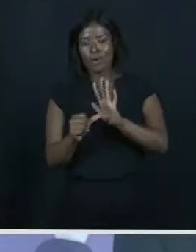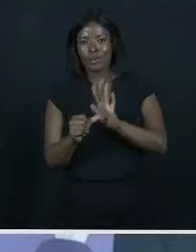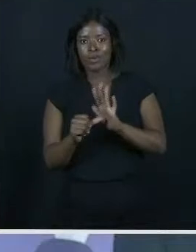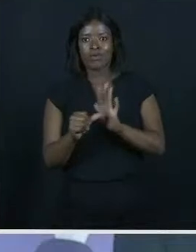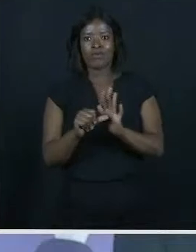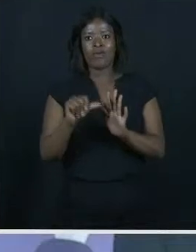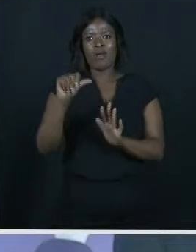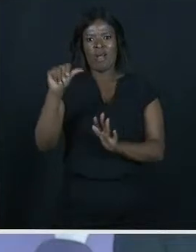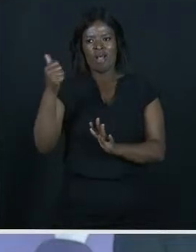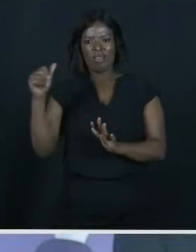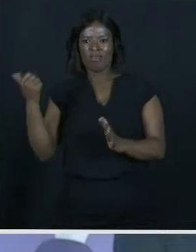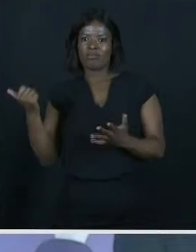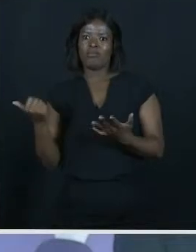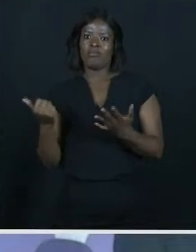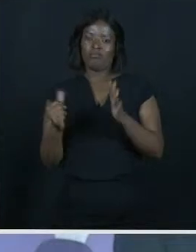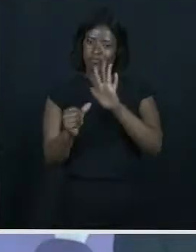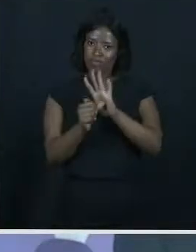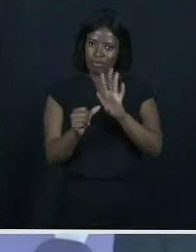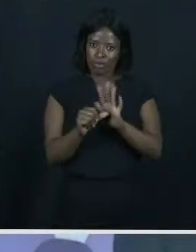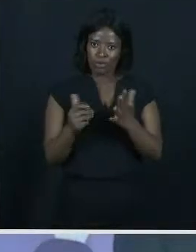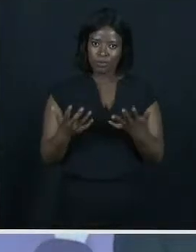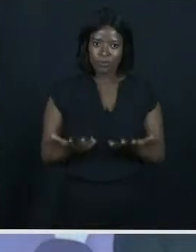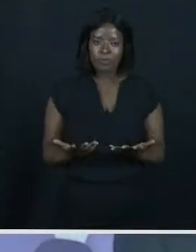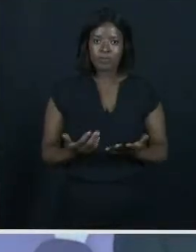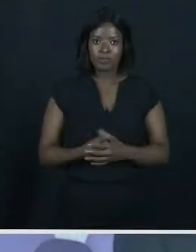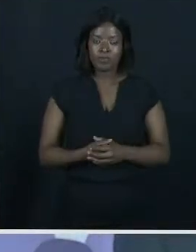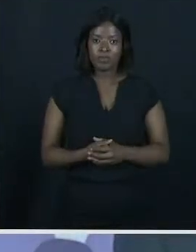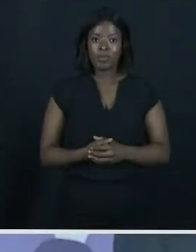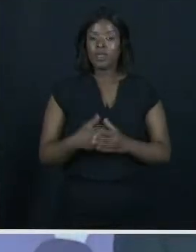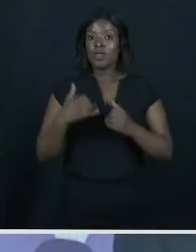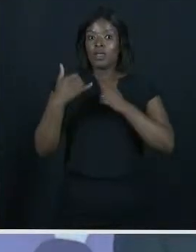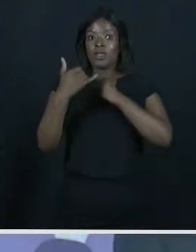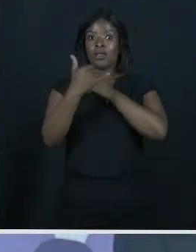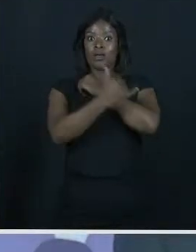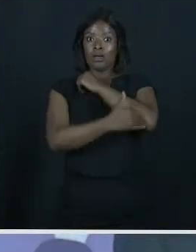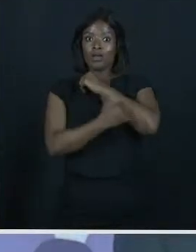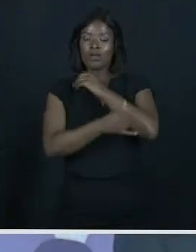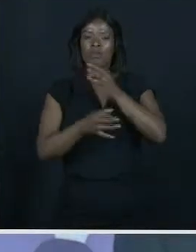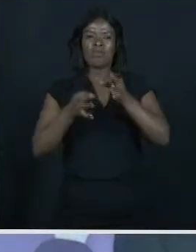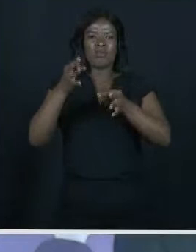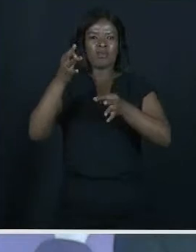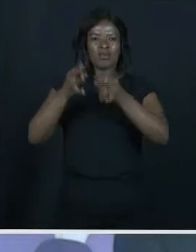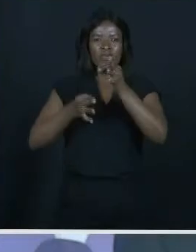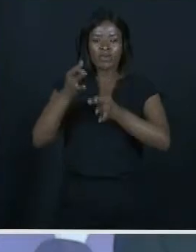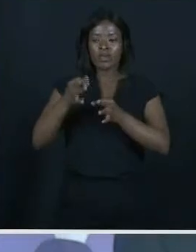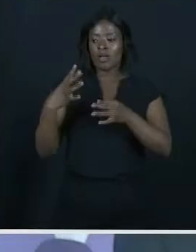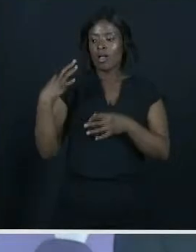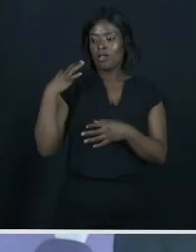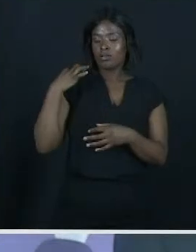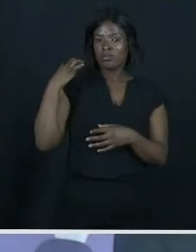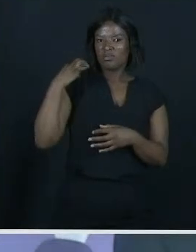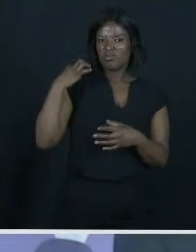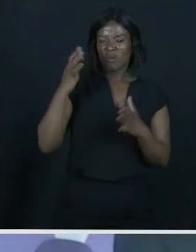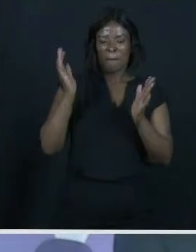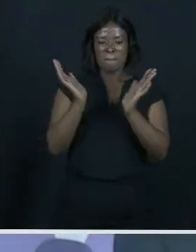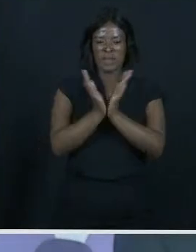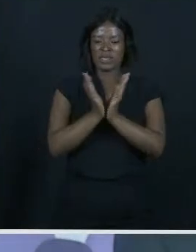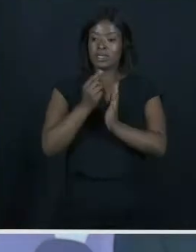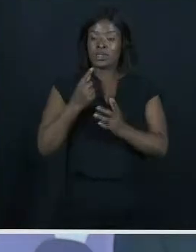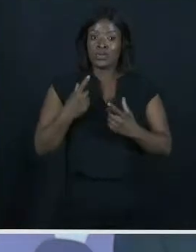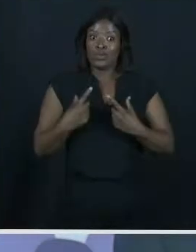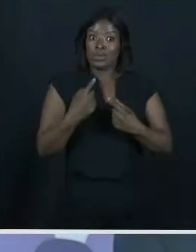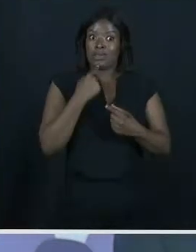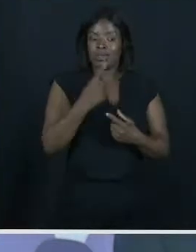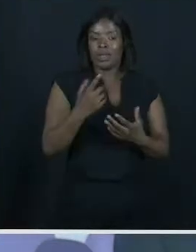regional perspective. I doubt there are many countries where politicians will voluntarily convene a meeting so that they can